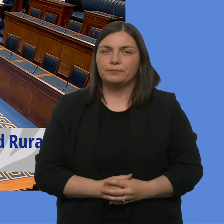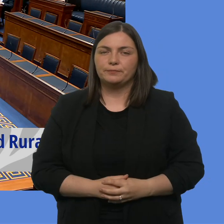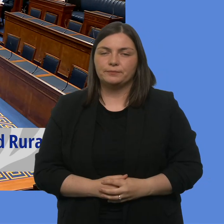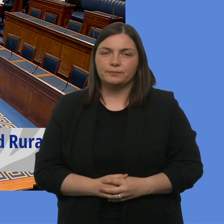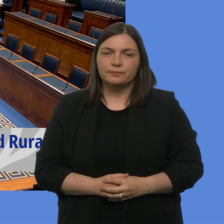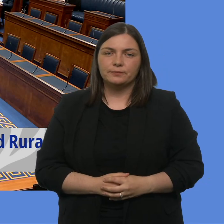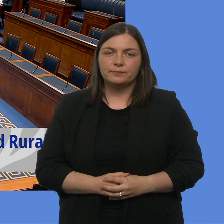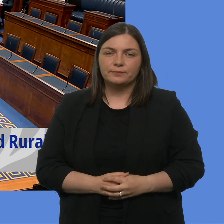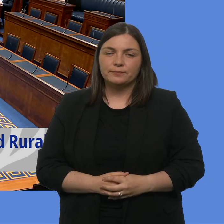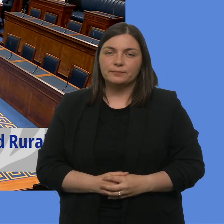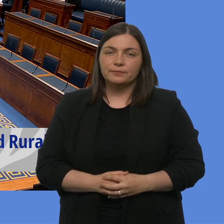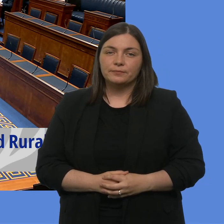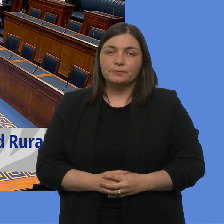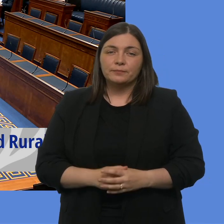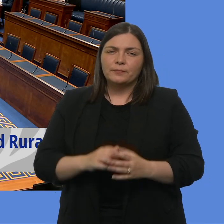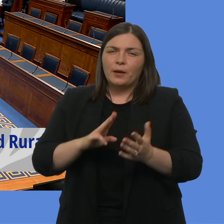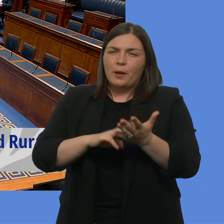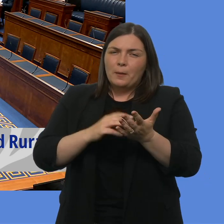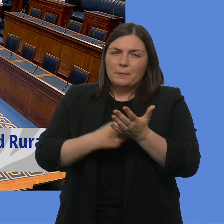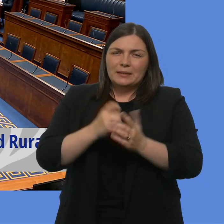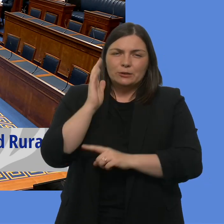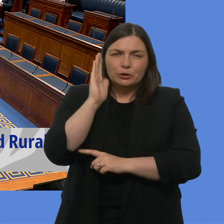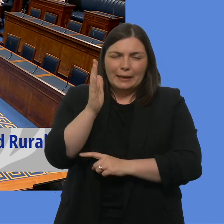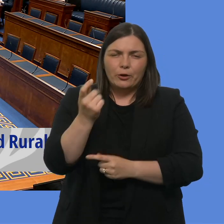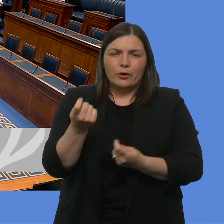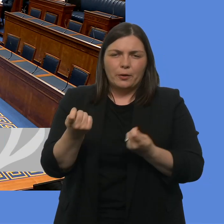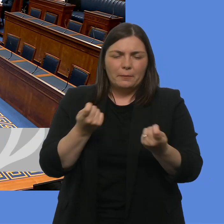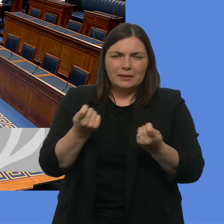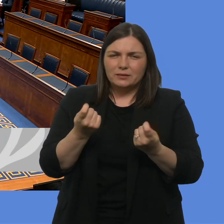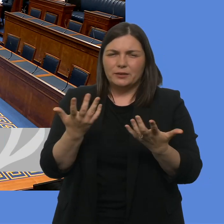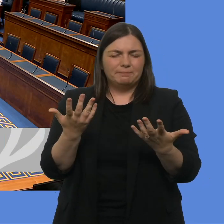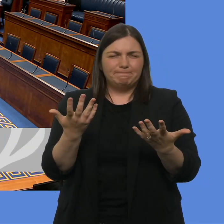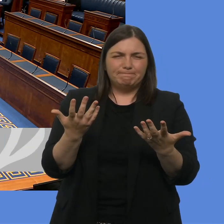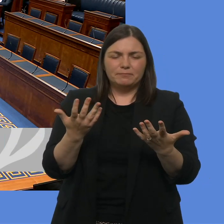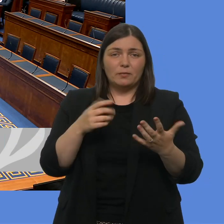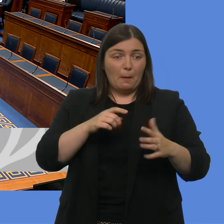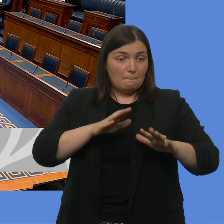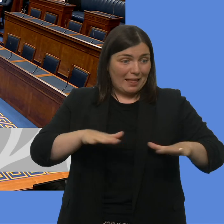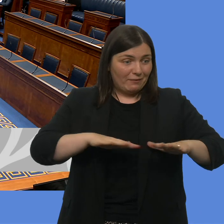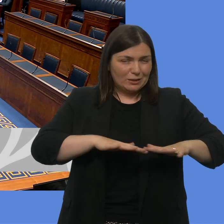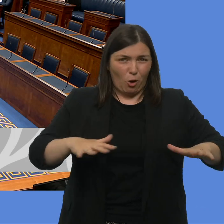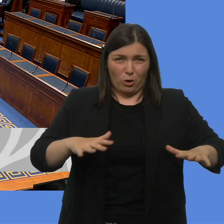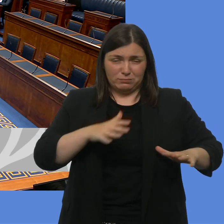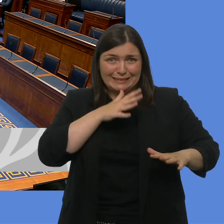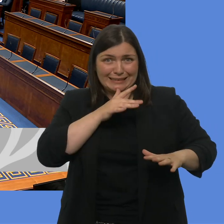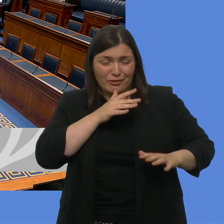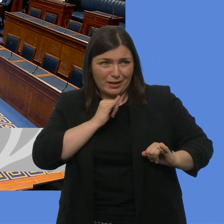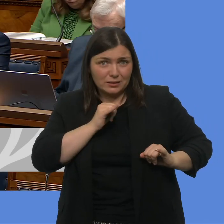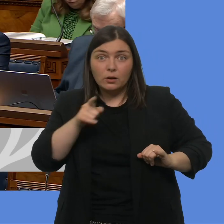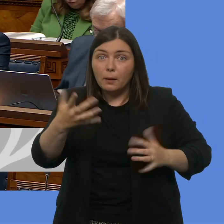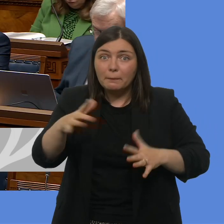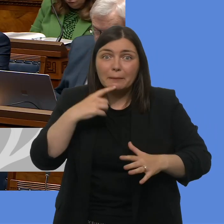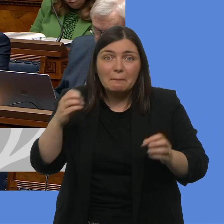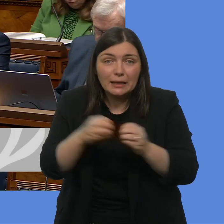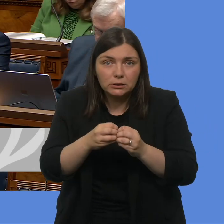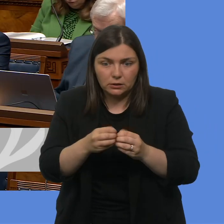Mr. Speaker, Minister, there's a disconnect here between the seriousness of what's happening at Belfast Lough and the fact that you yourself have said it could be or will